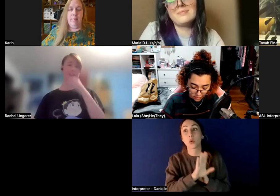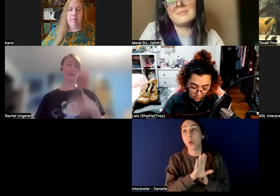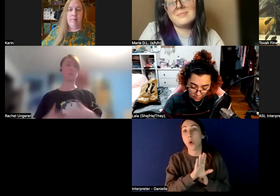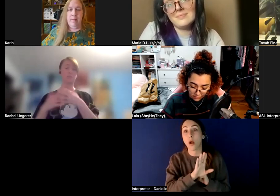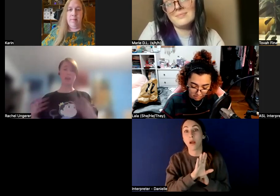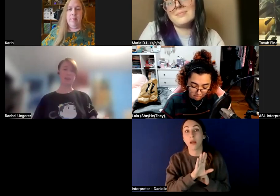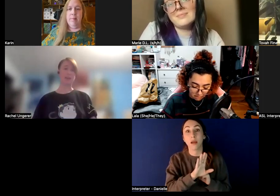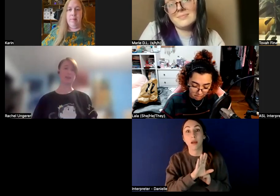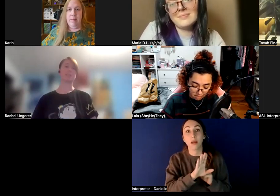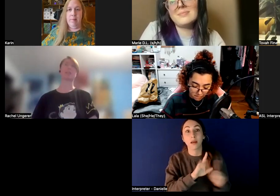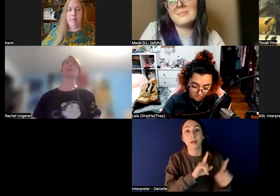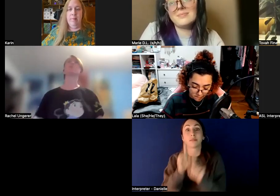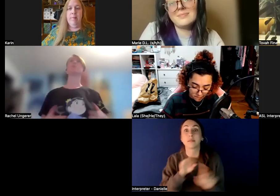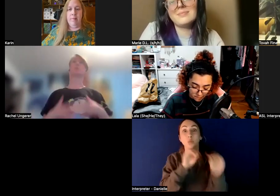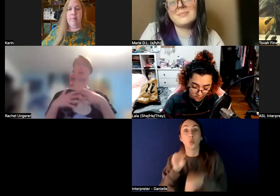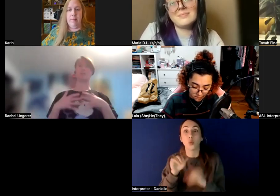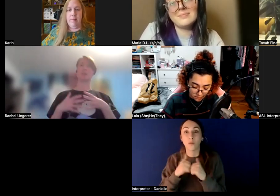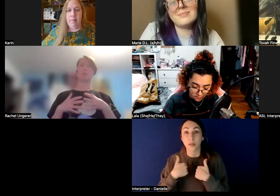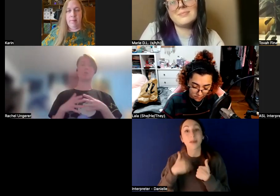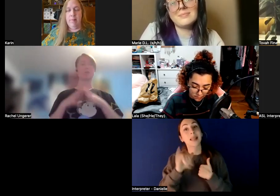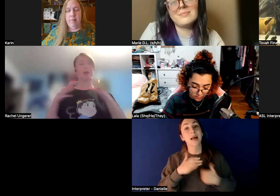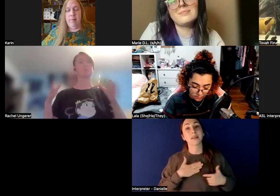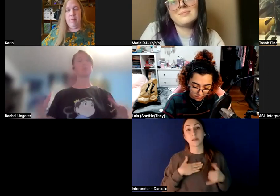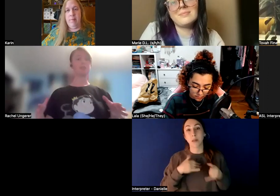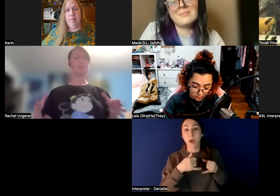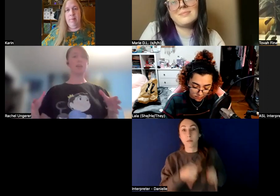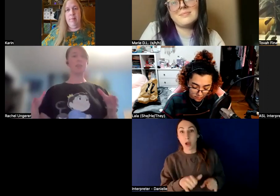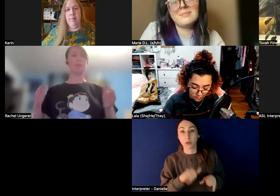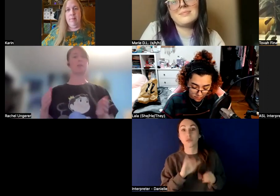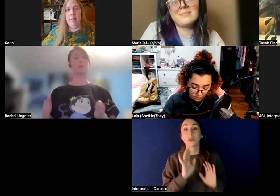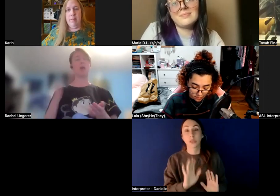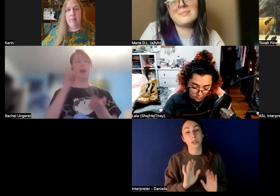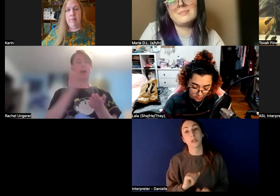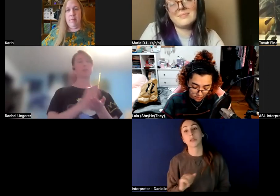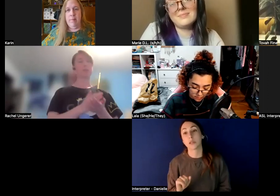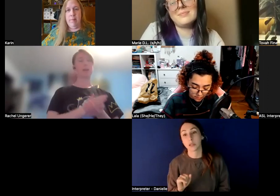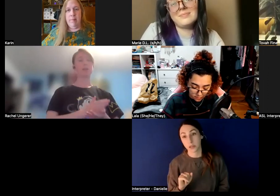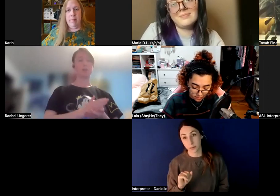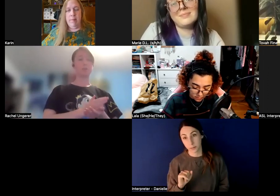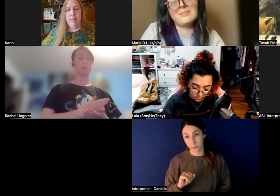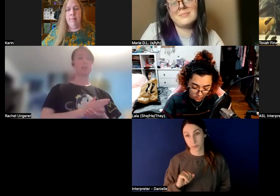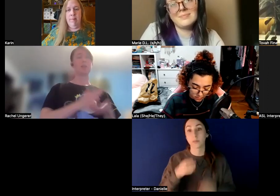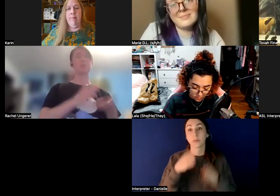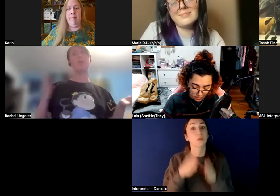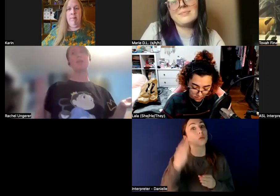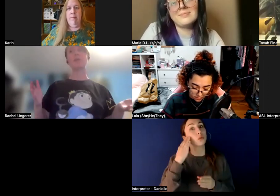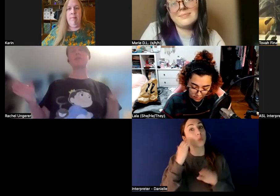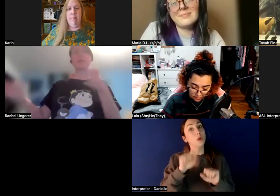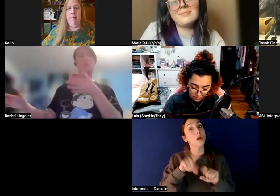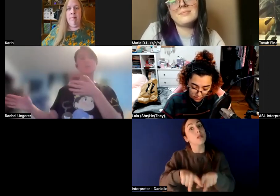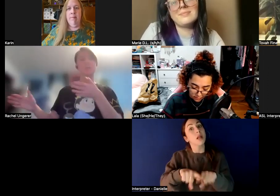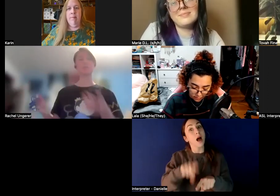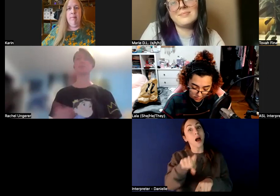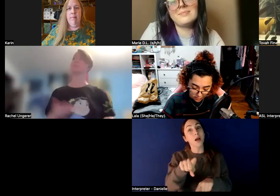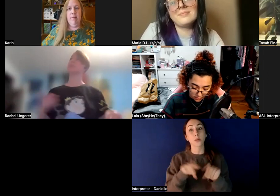with. And that was what I could give. And it's like, if you give someone with boundaries, then they know I can rely on you. But if you don't